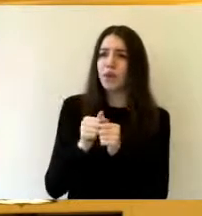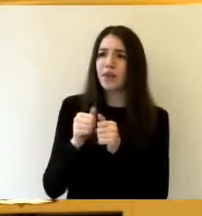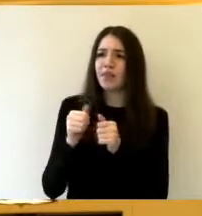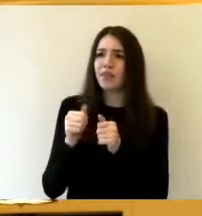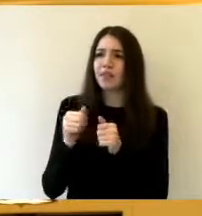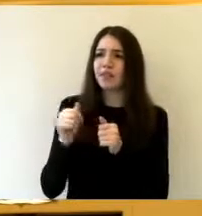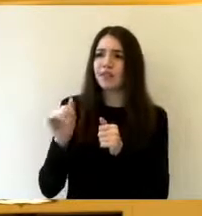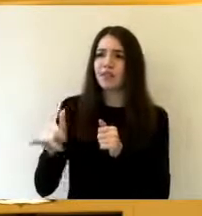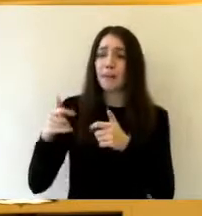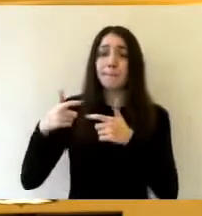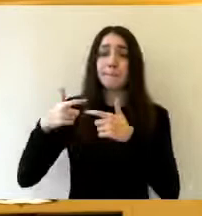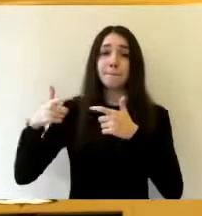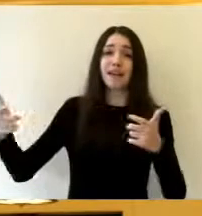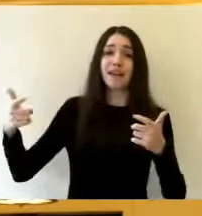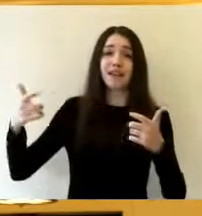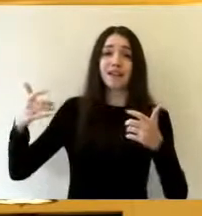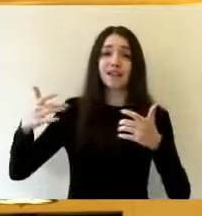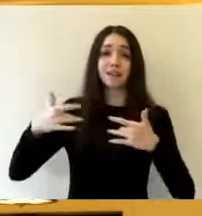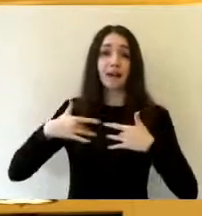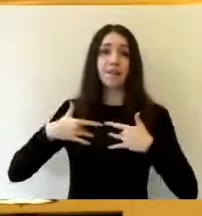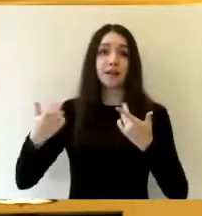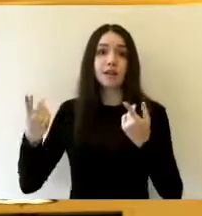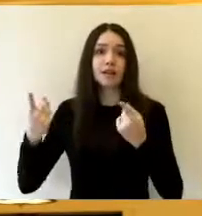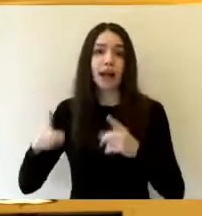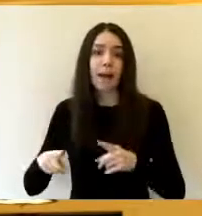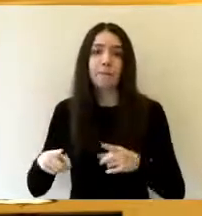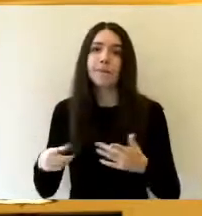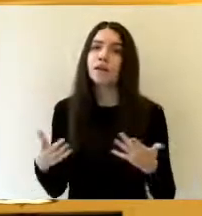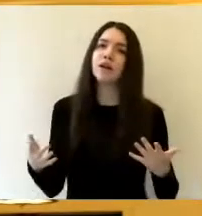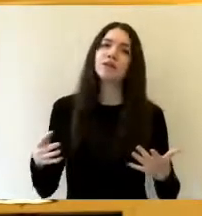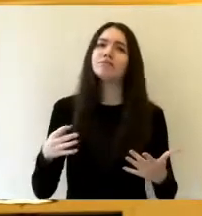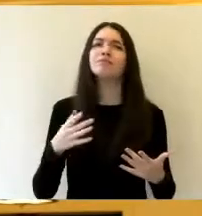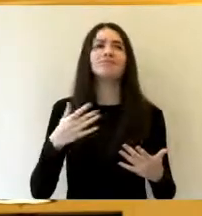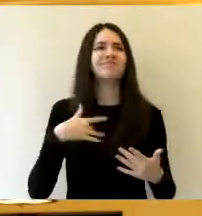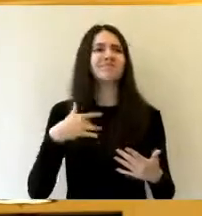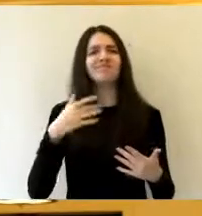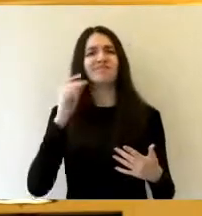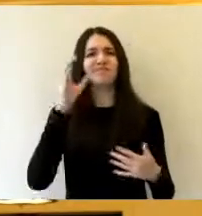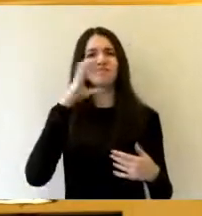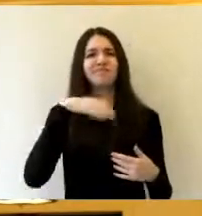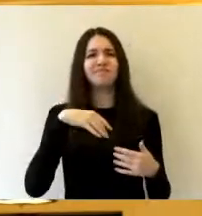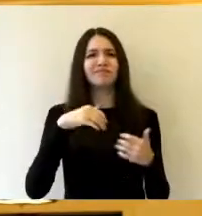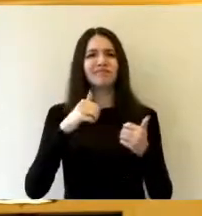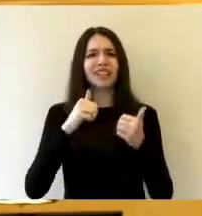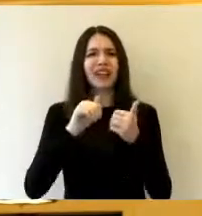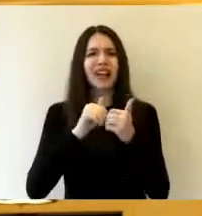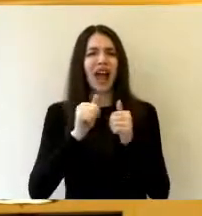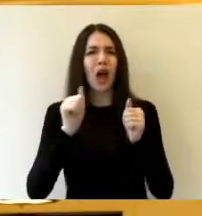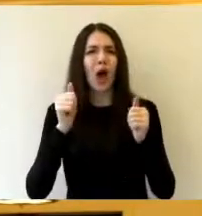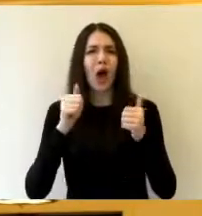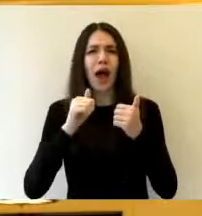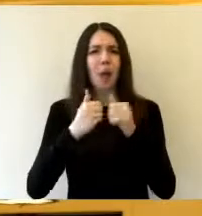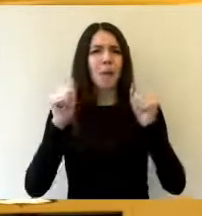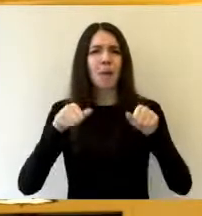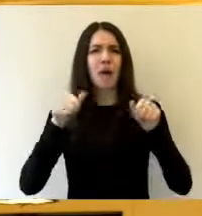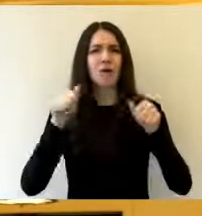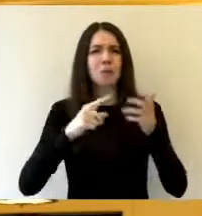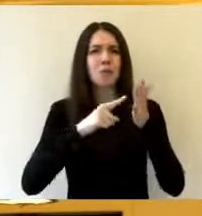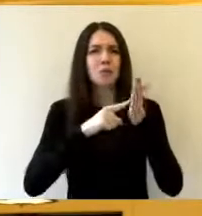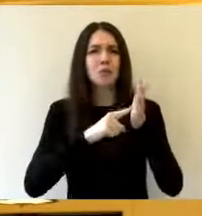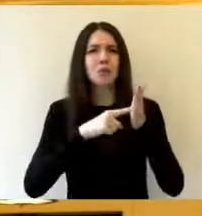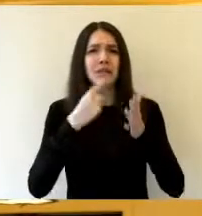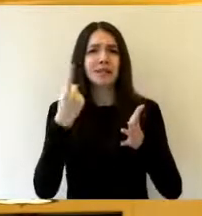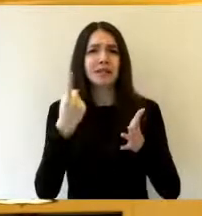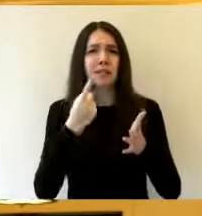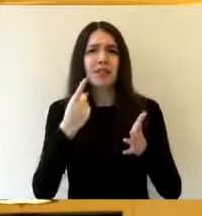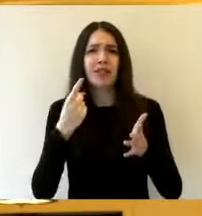scale. And that struck me as odd and basically impossible. How could one even attempt to represent something so